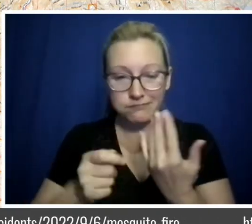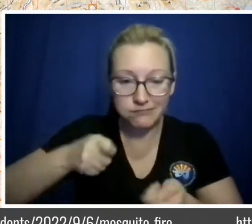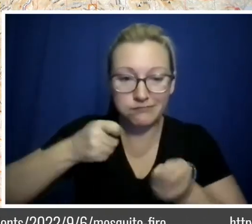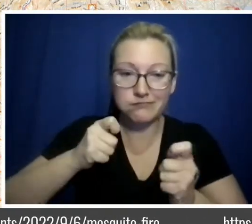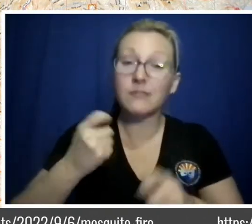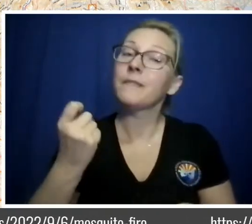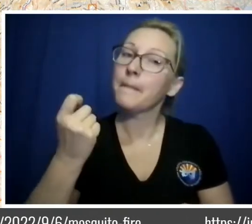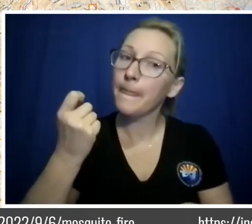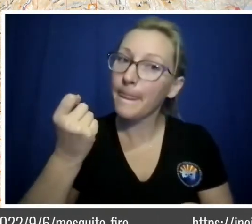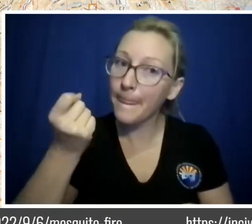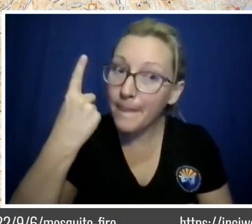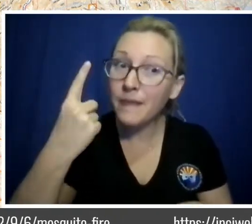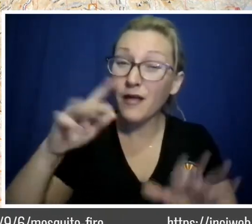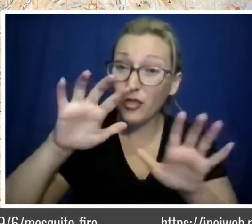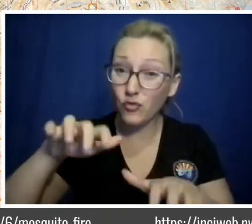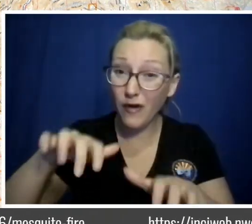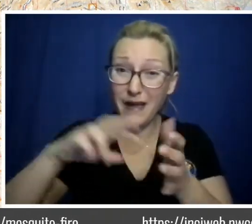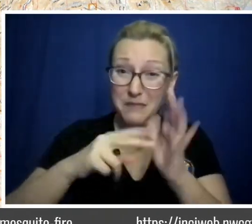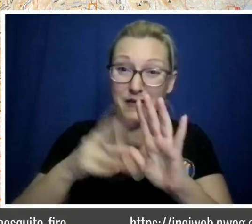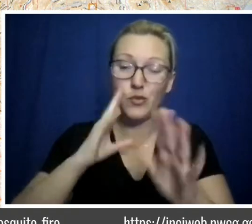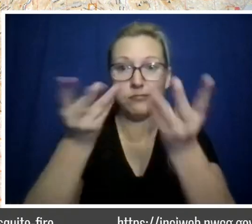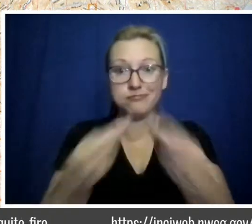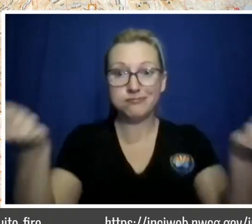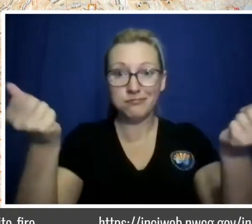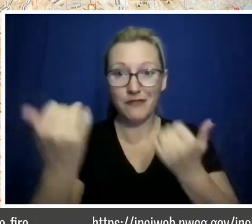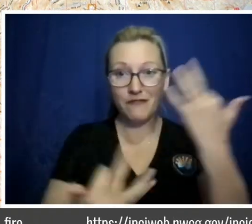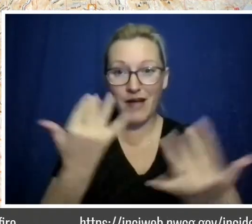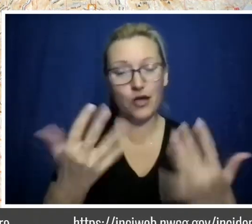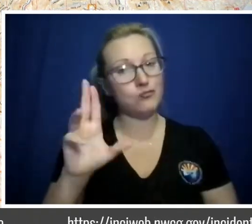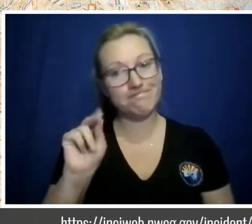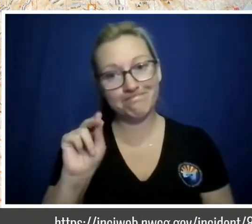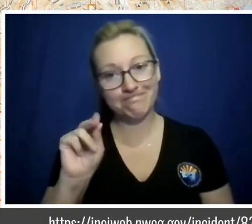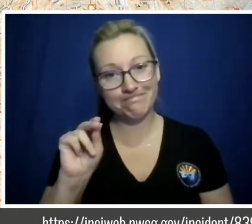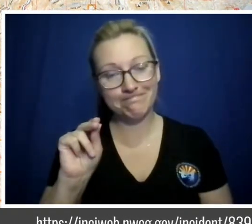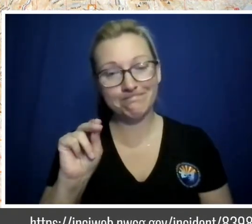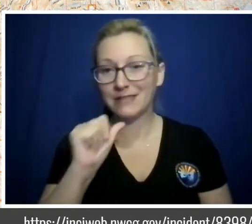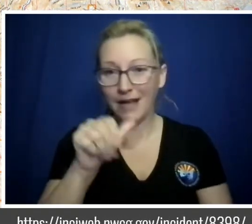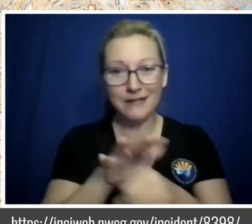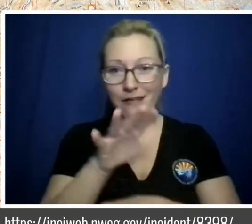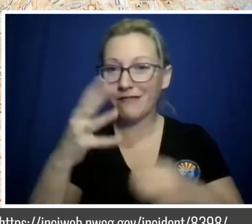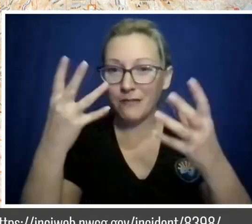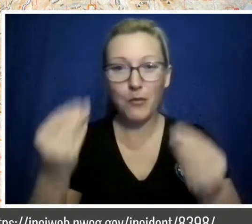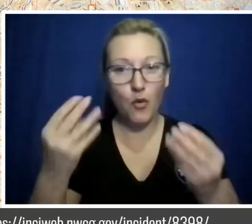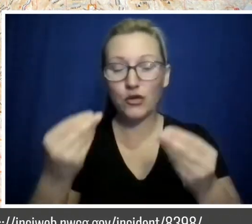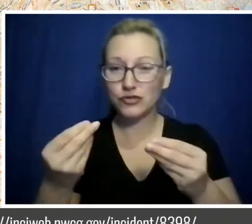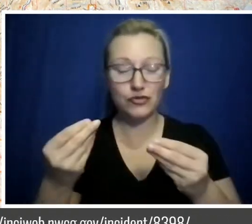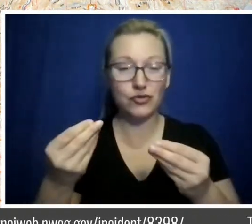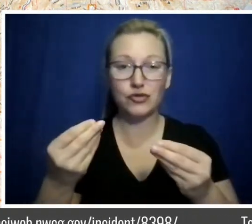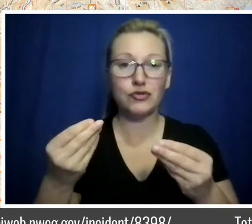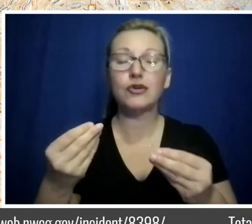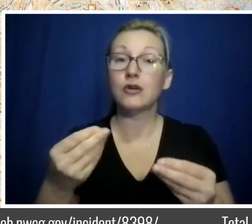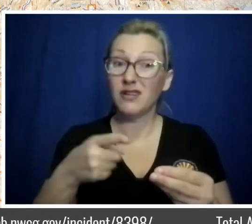event, certainly not a stopping event. This is not enough moisture to extinguish the fire. We have highly volatile